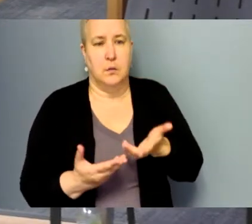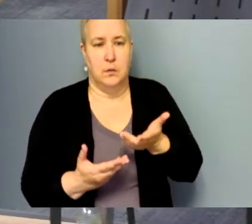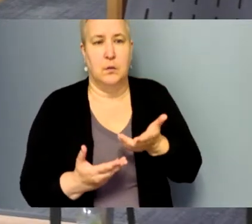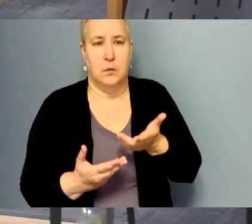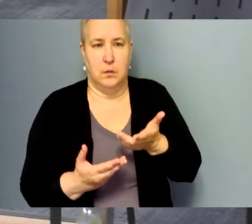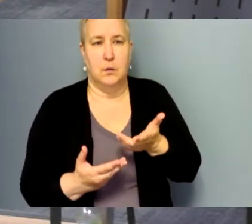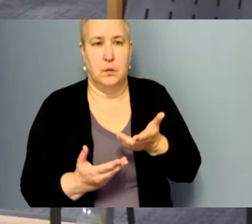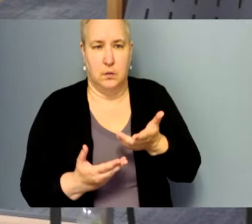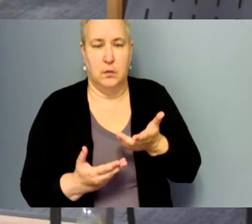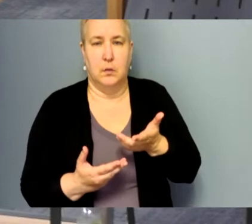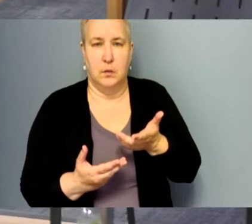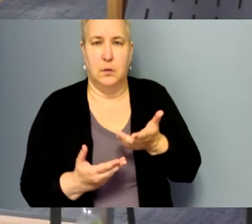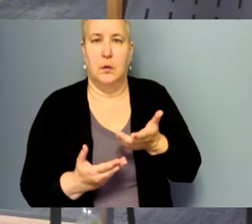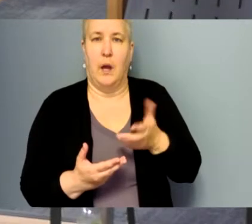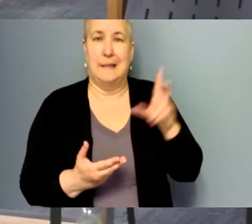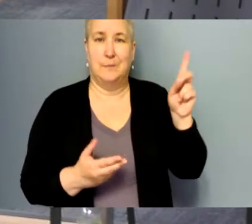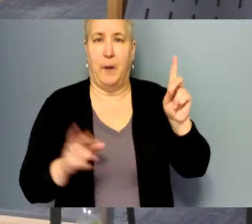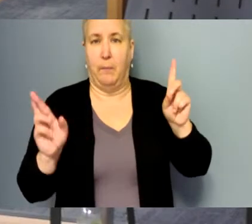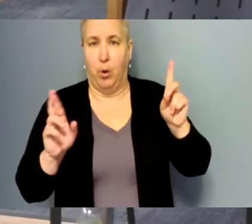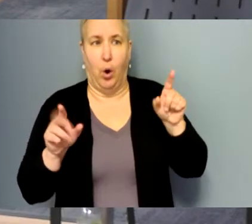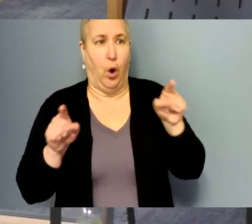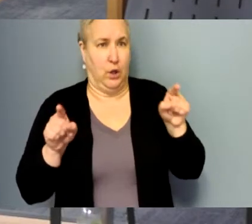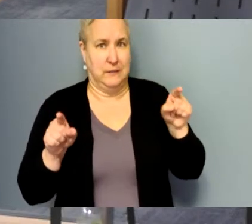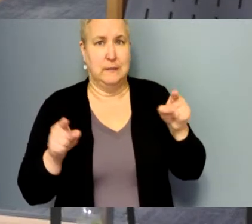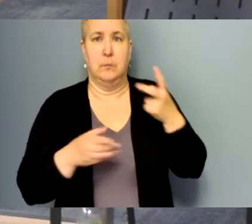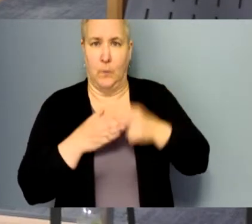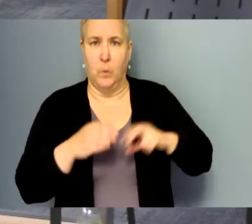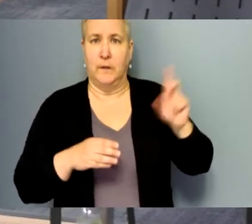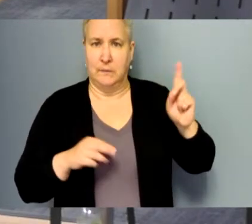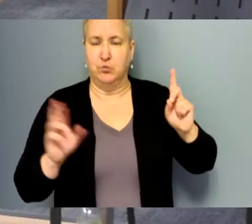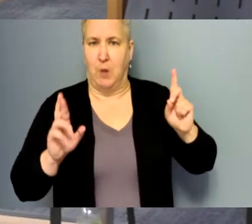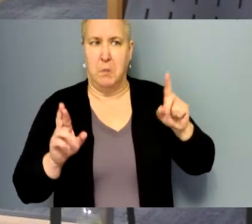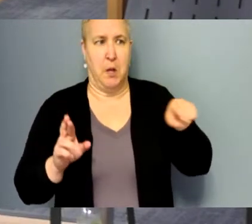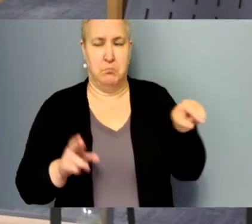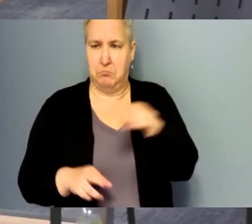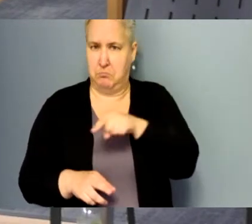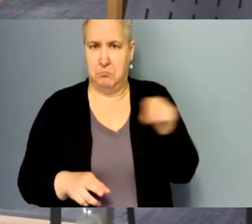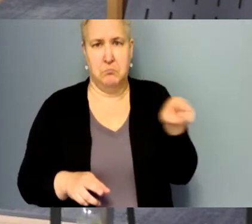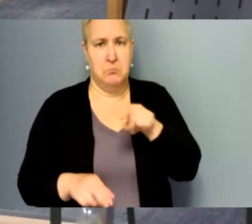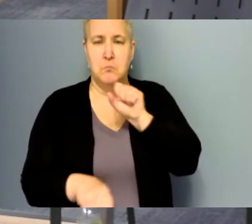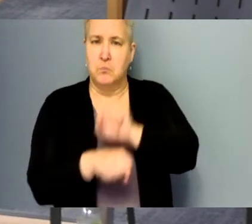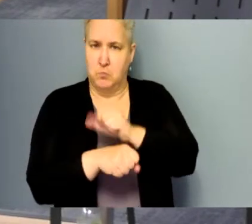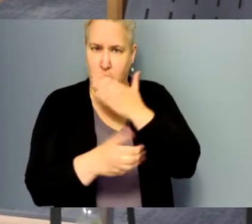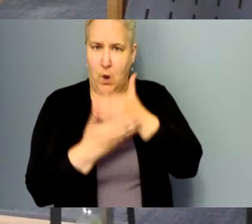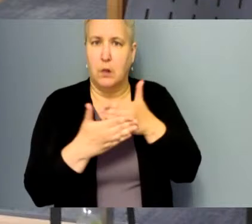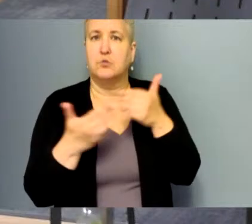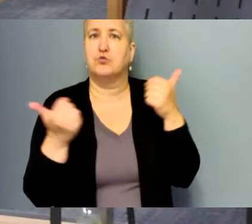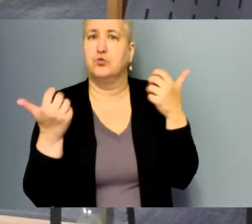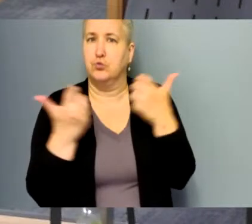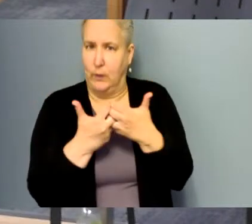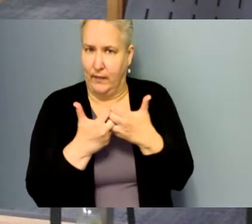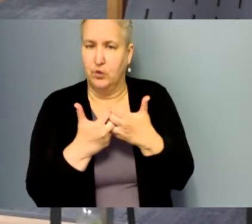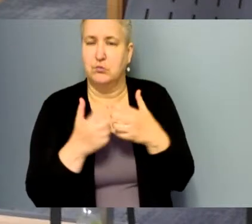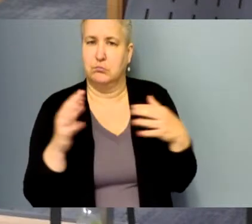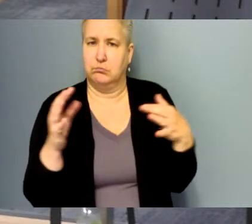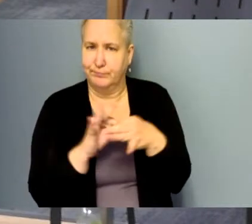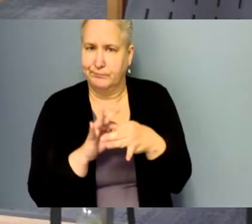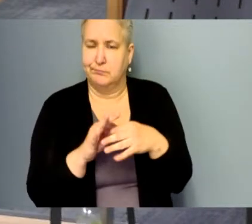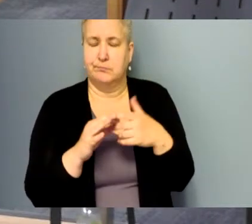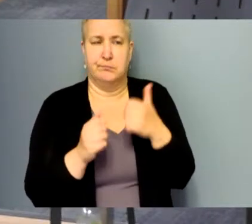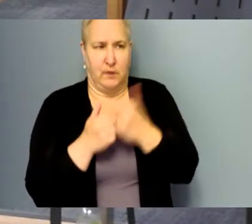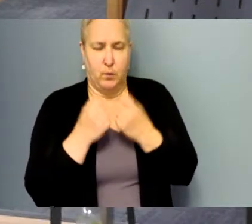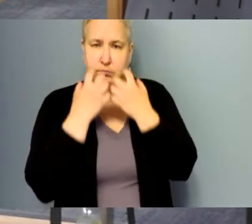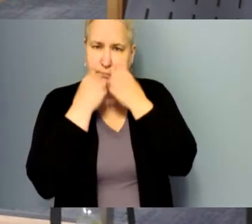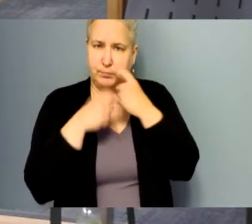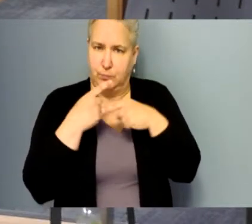as bipartisan, both Democrats and Republicans are working well together, and everyone cares